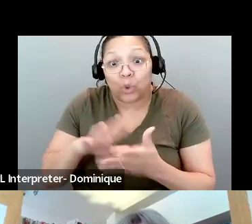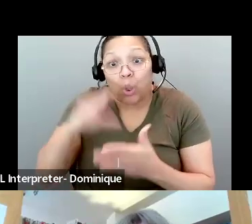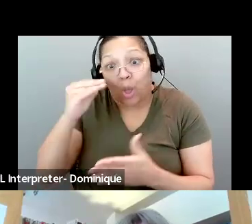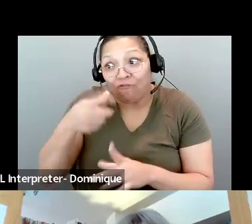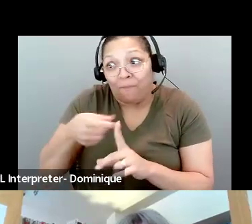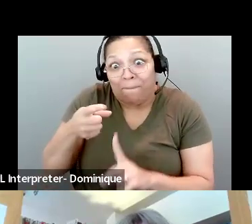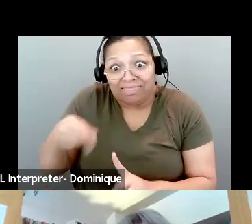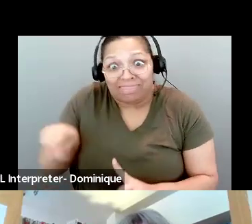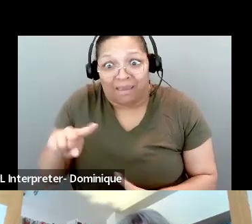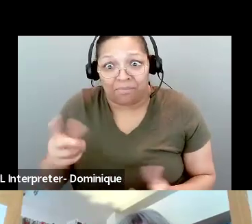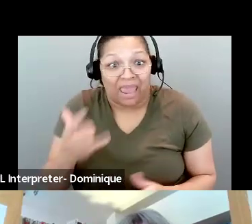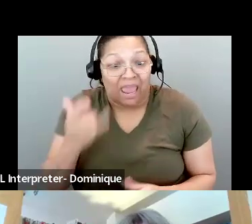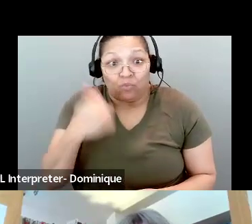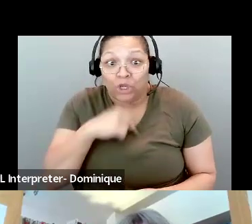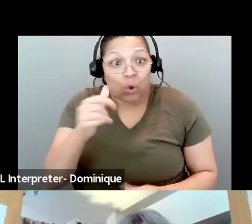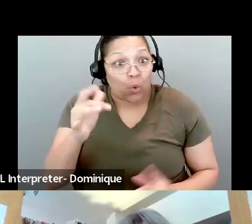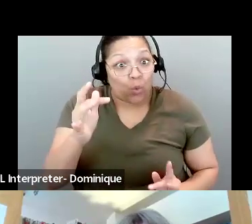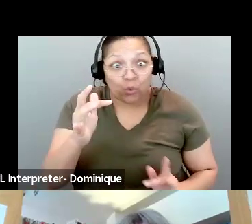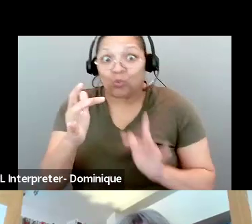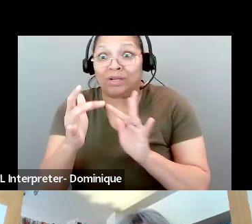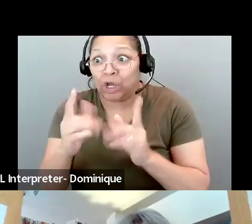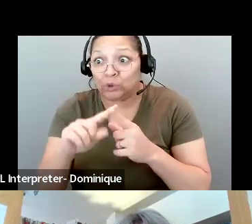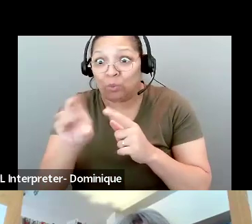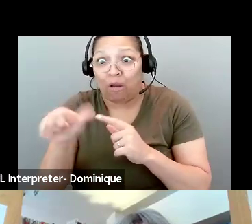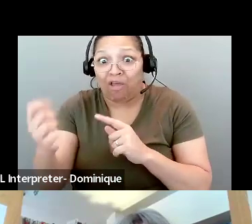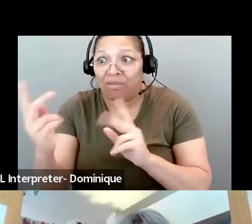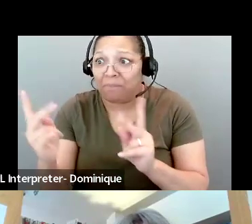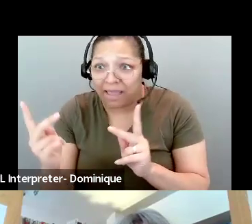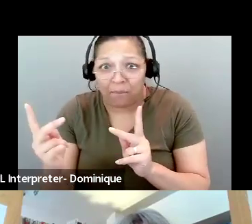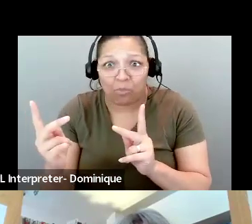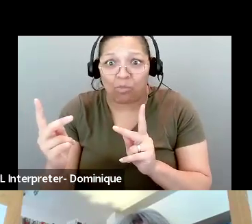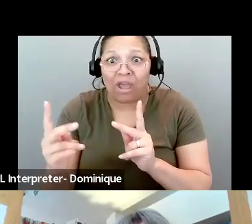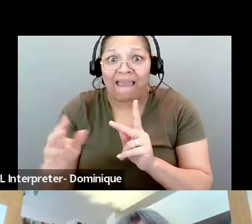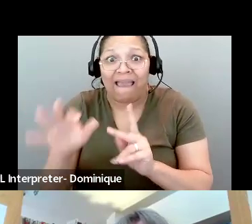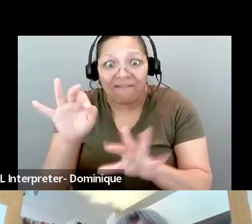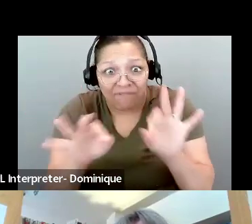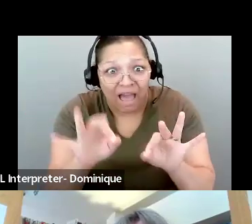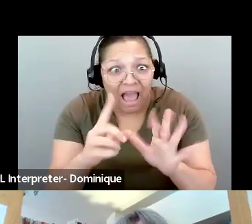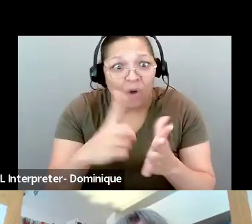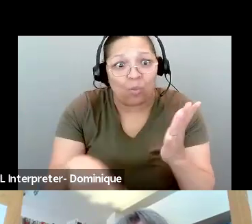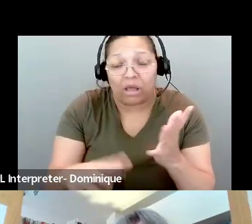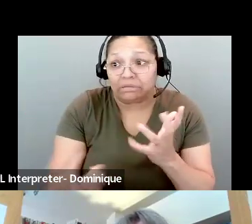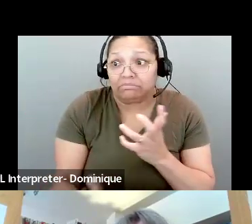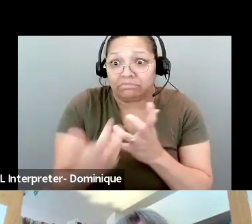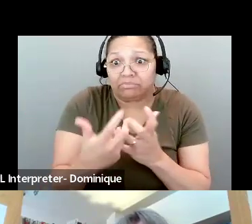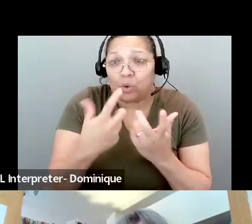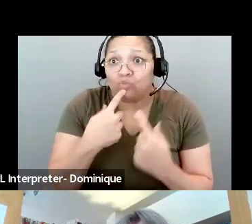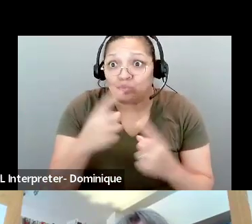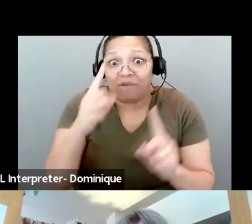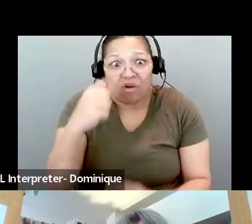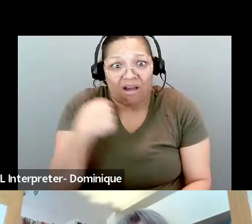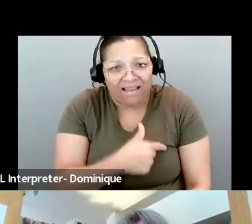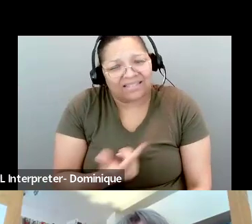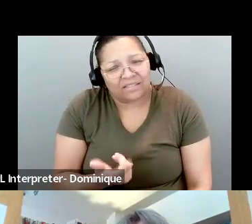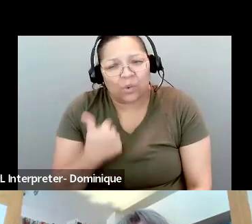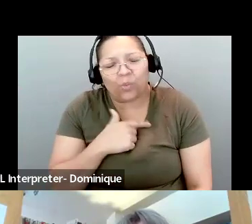And if we don't reach out to other people and find what works good for us, then so we almost